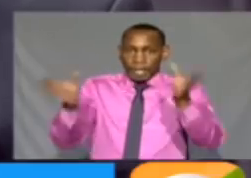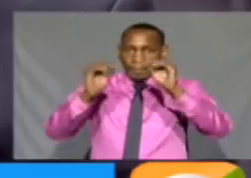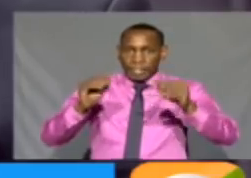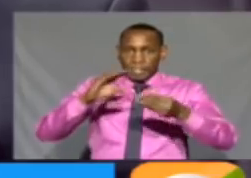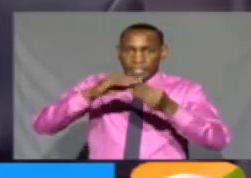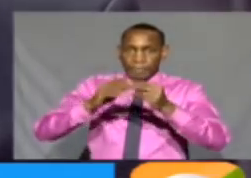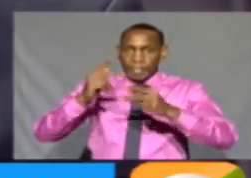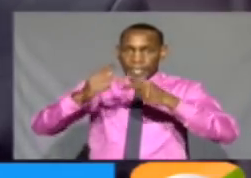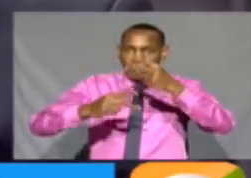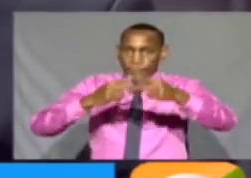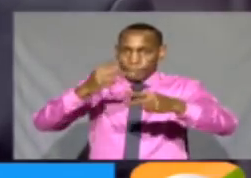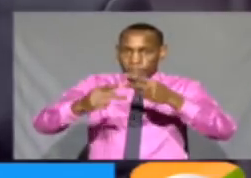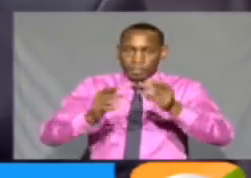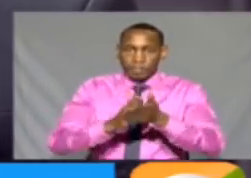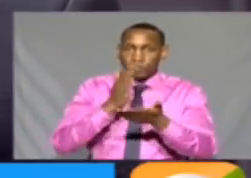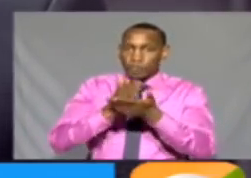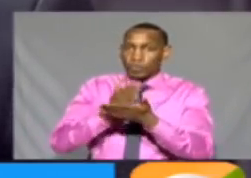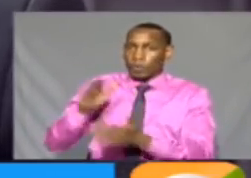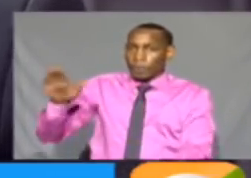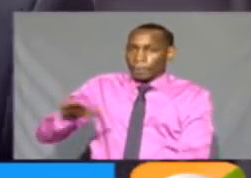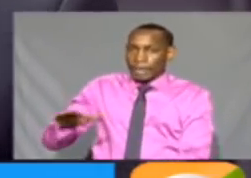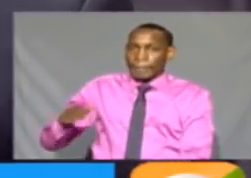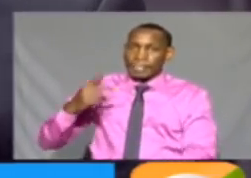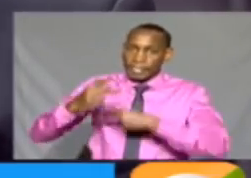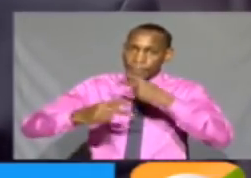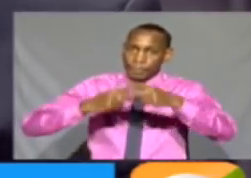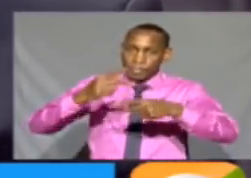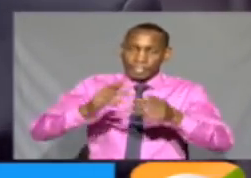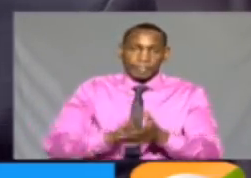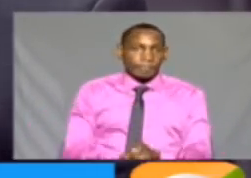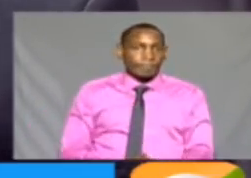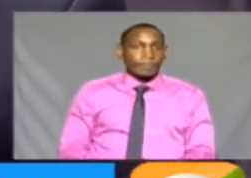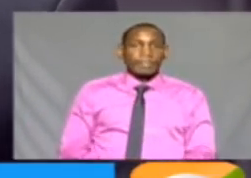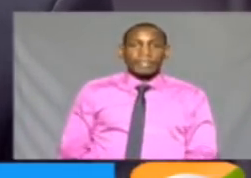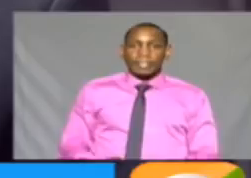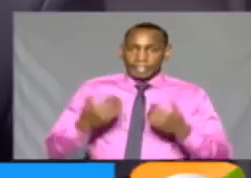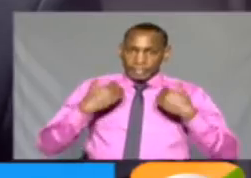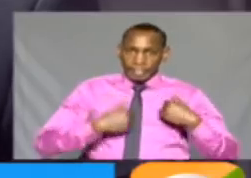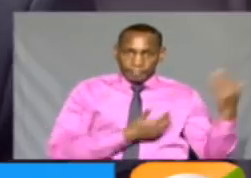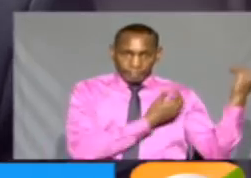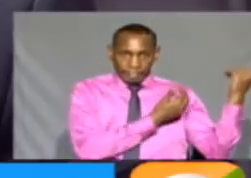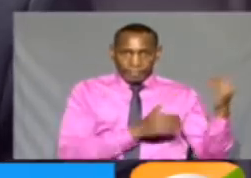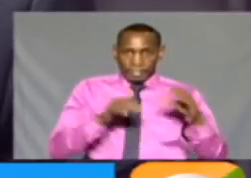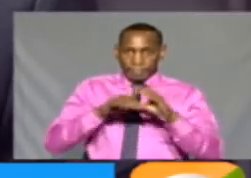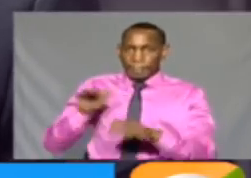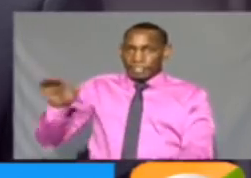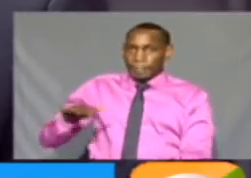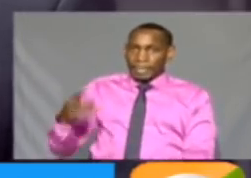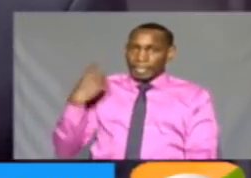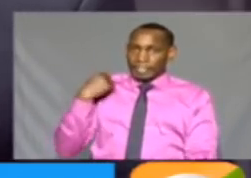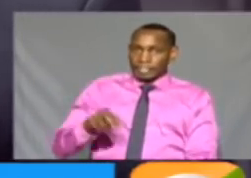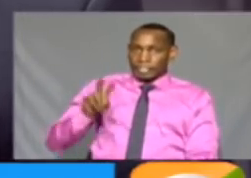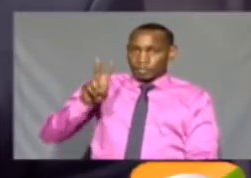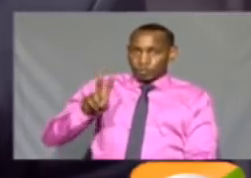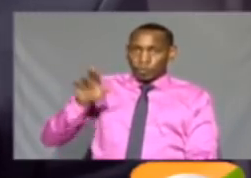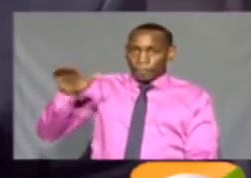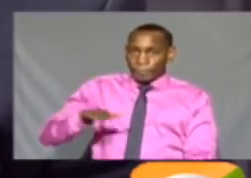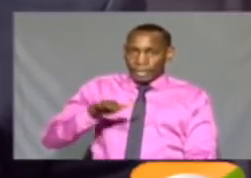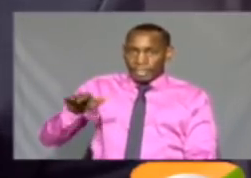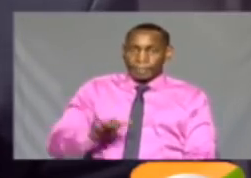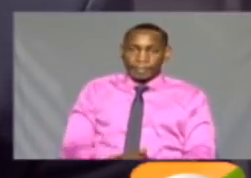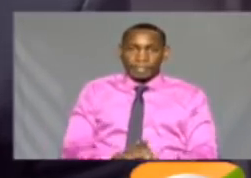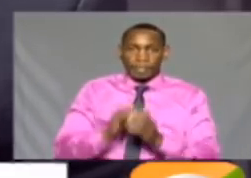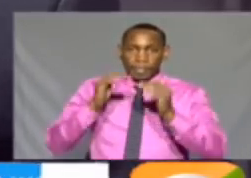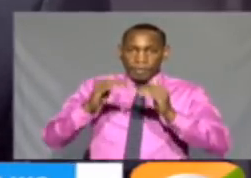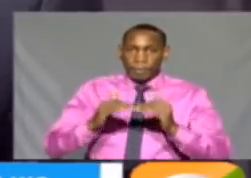is largely a parliamentary process. So I would have expected our members of parliament yesterday, the two houses